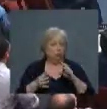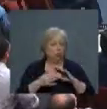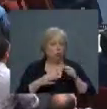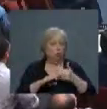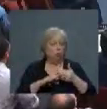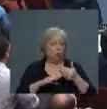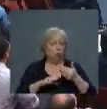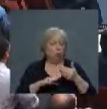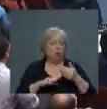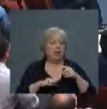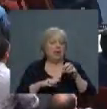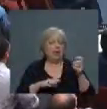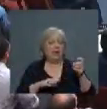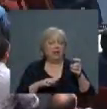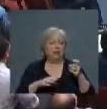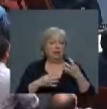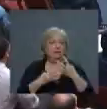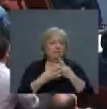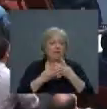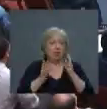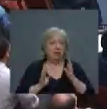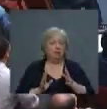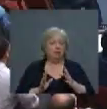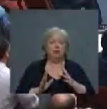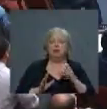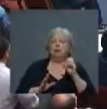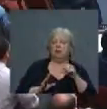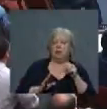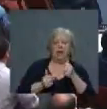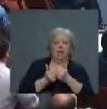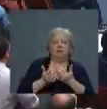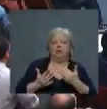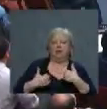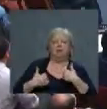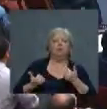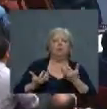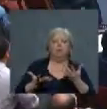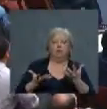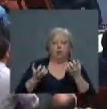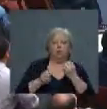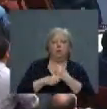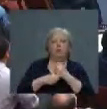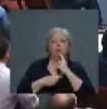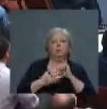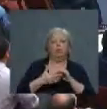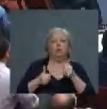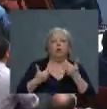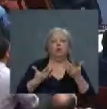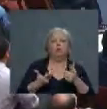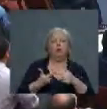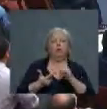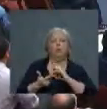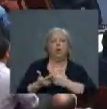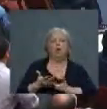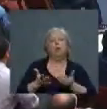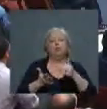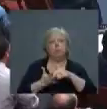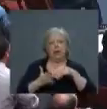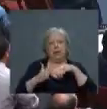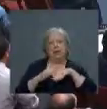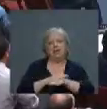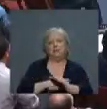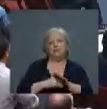ex-felons? Yes. In terms of computer training, I presume? Everything that they have to offer, they want to make sure that they are offering to our reentry participants. I